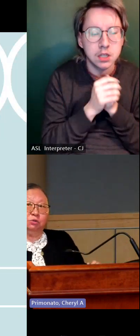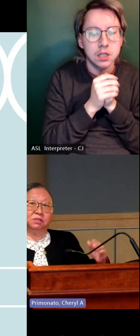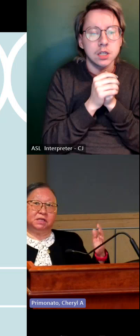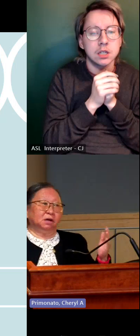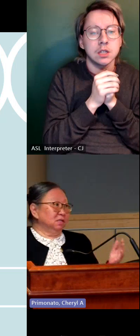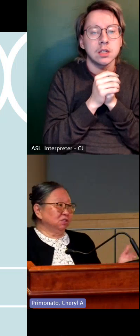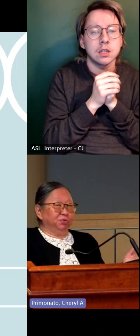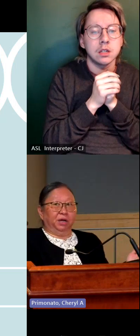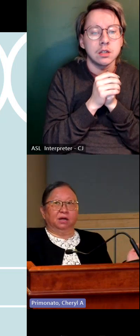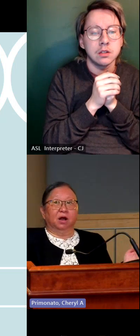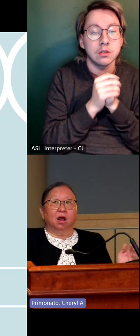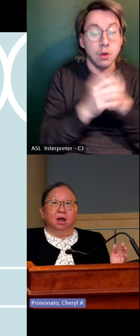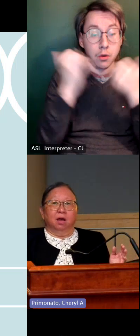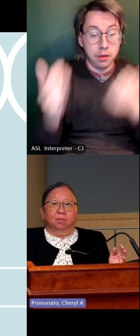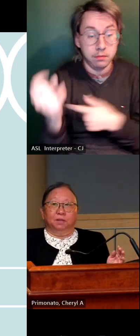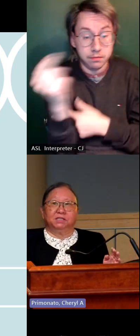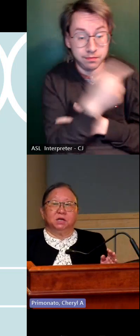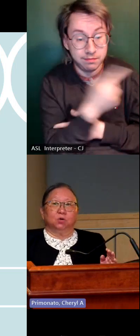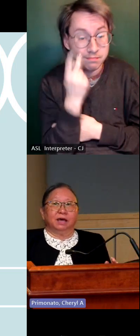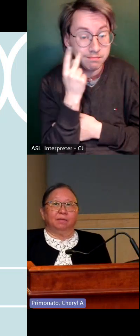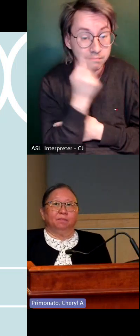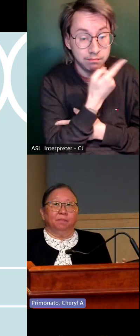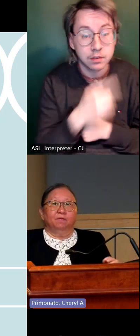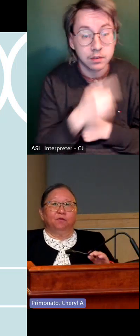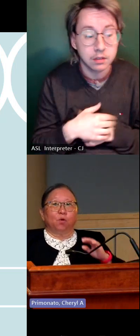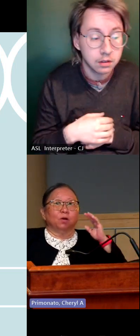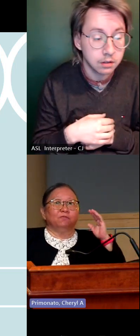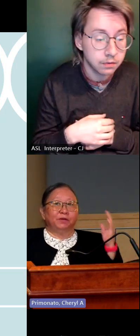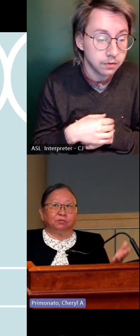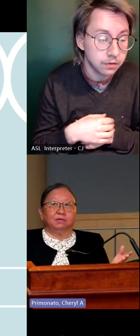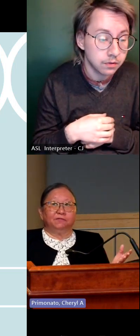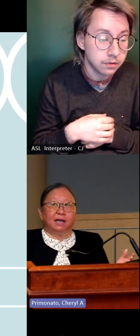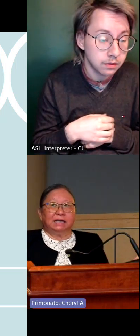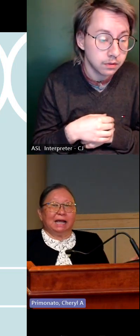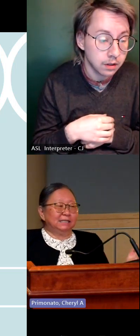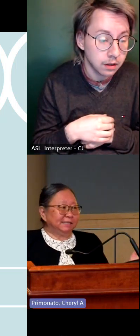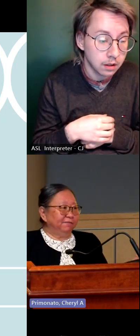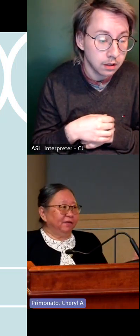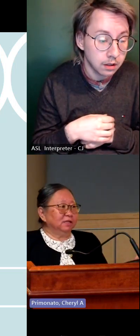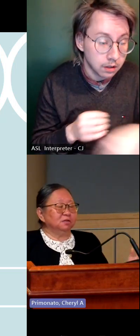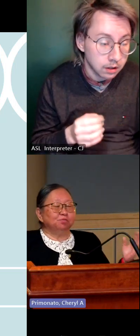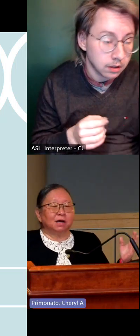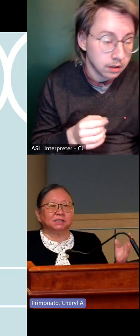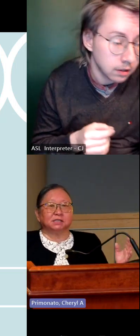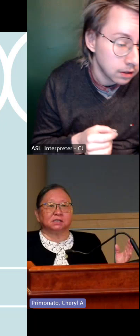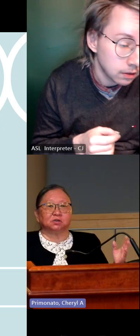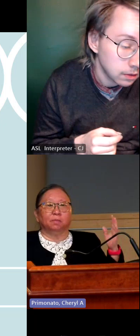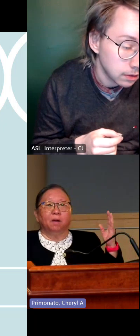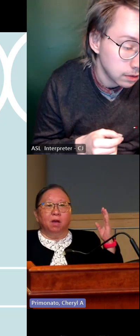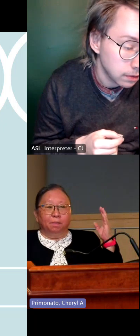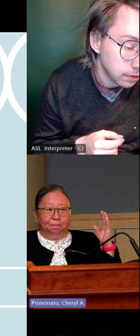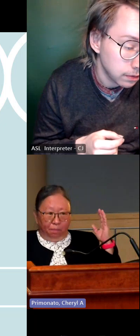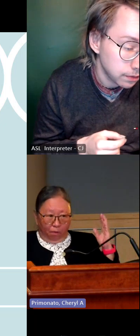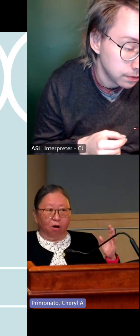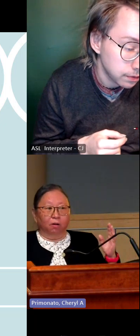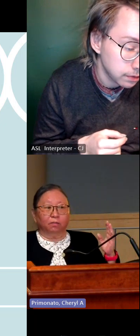So as you will see on the screen, please note that for federally funded and state funded, the processes